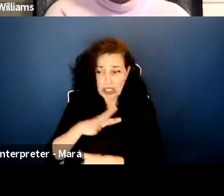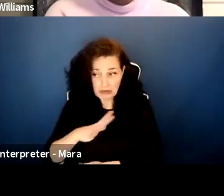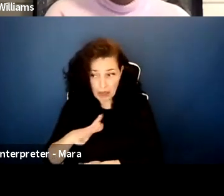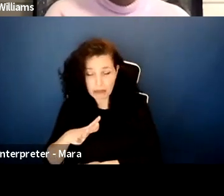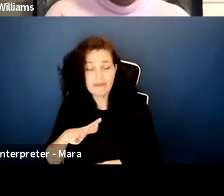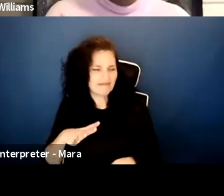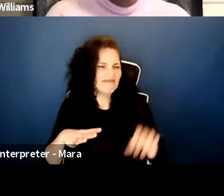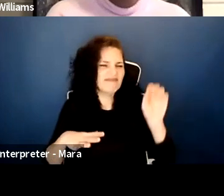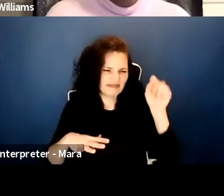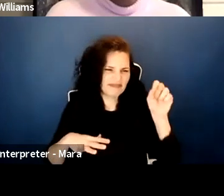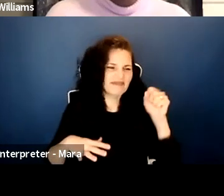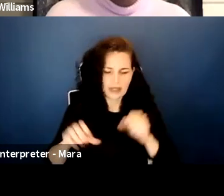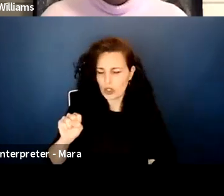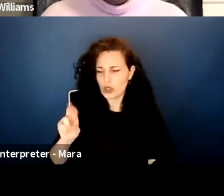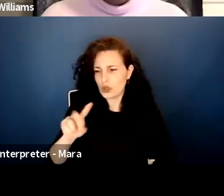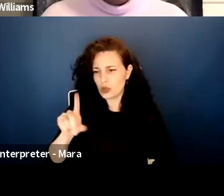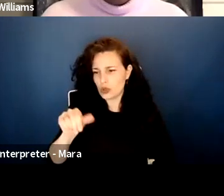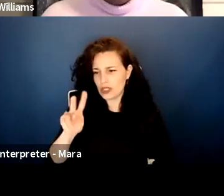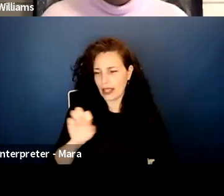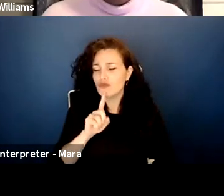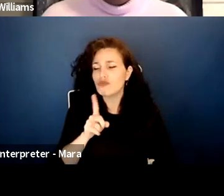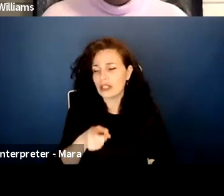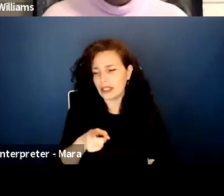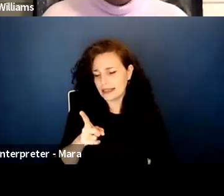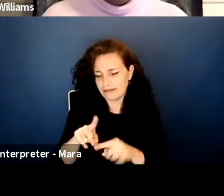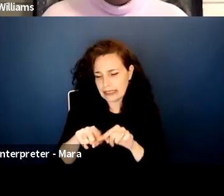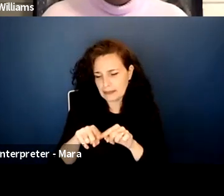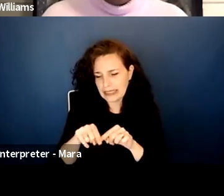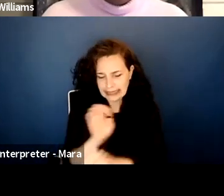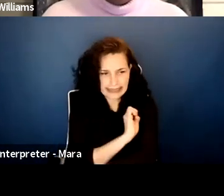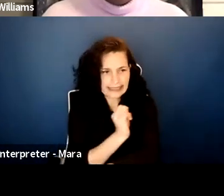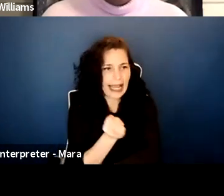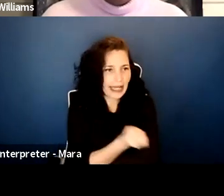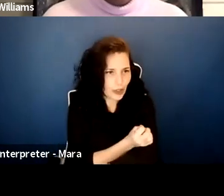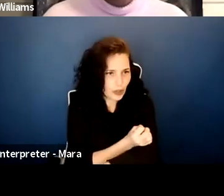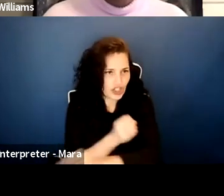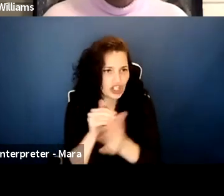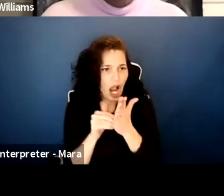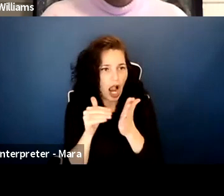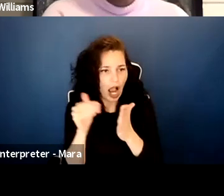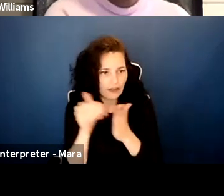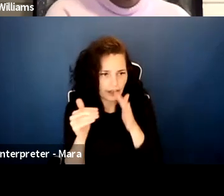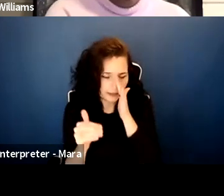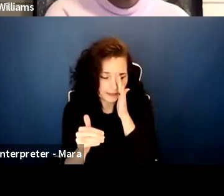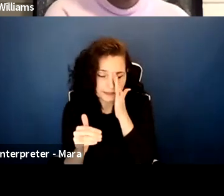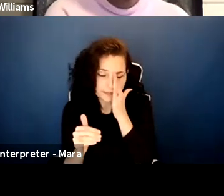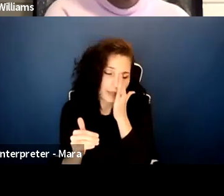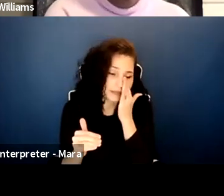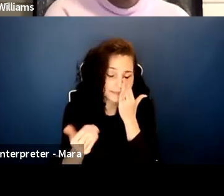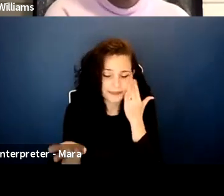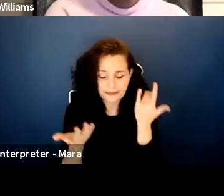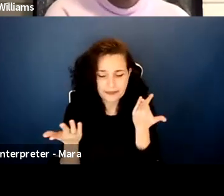Yeah. Right. And oftentimes, and it's a funny element within this world that we all now have